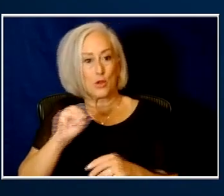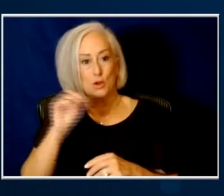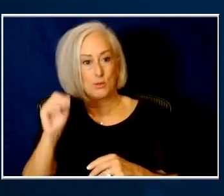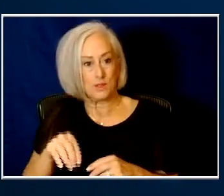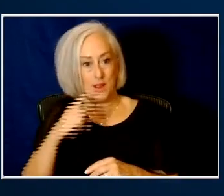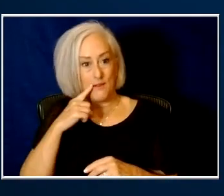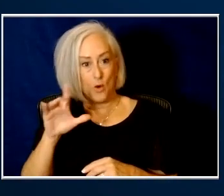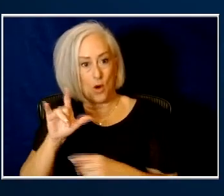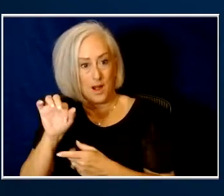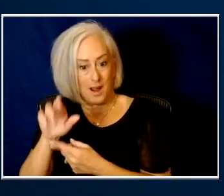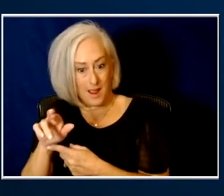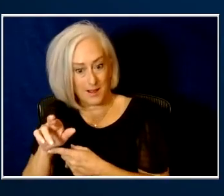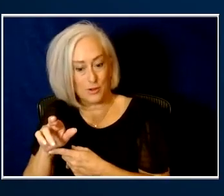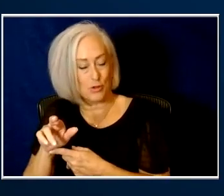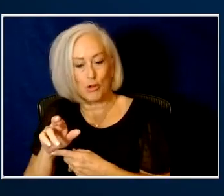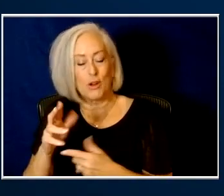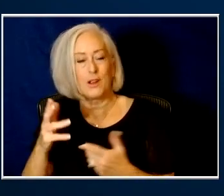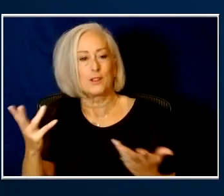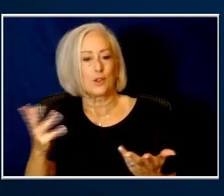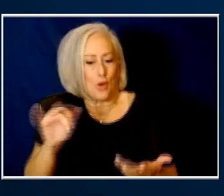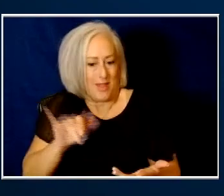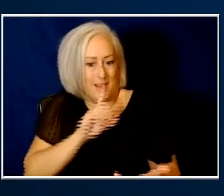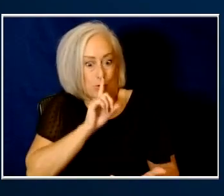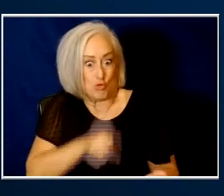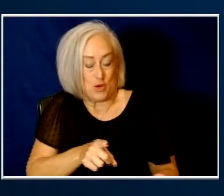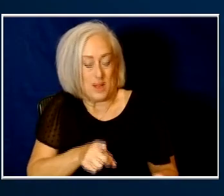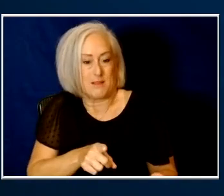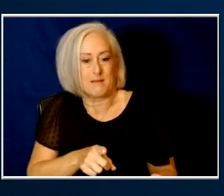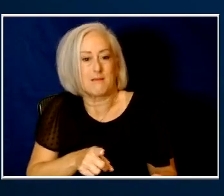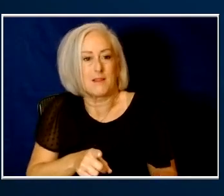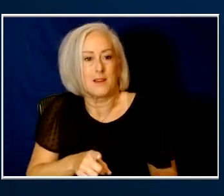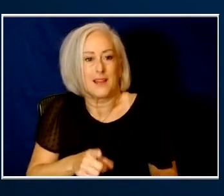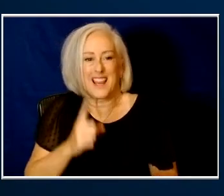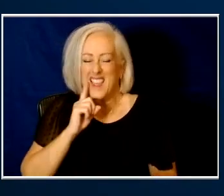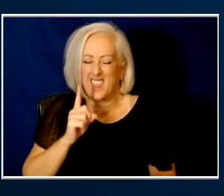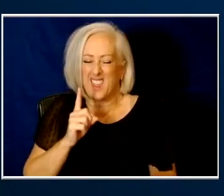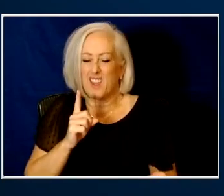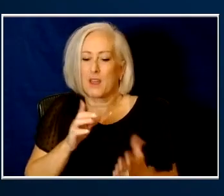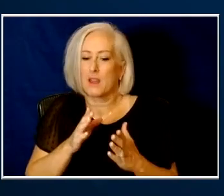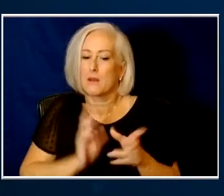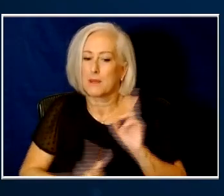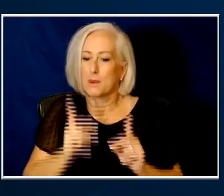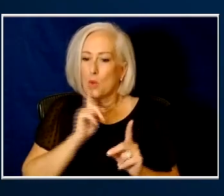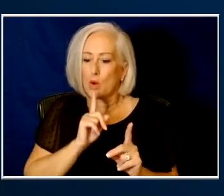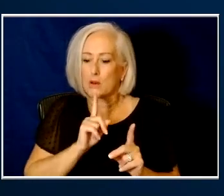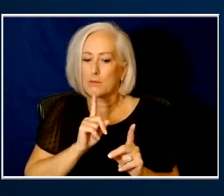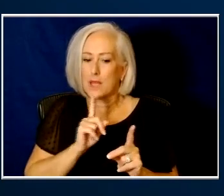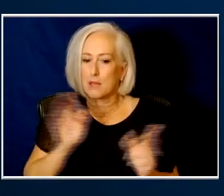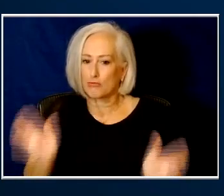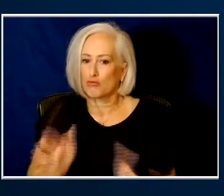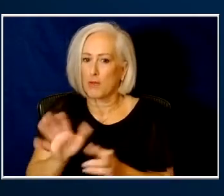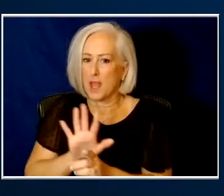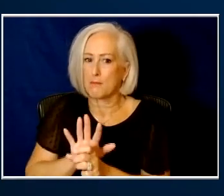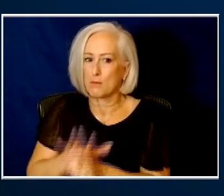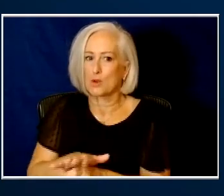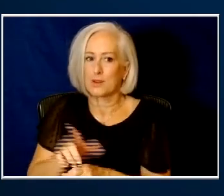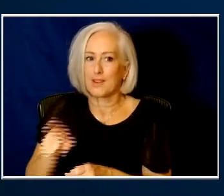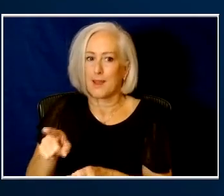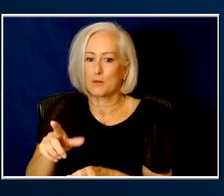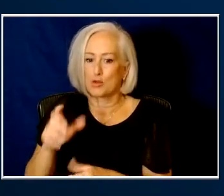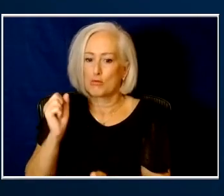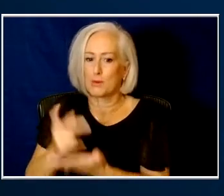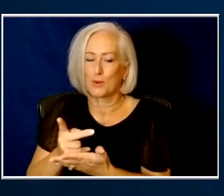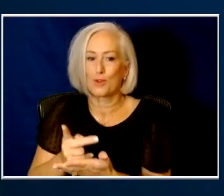that's real, right? That's real, and I think they'll be under a lot of public pressure around that. Well, Dr. Burns, thank you for joining us. We're going to have you in for an